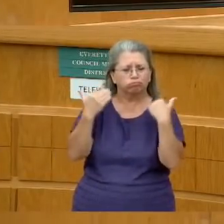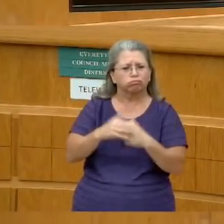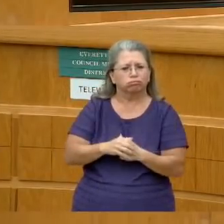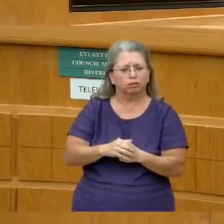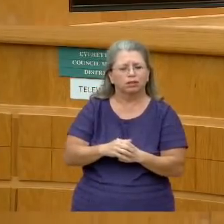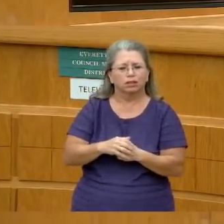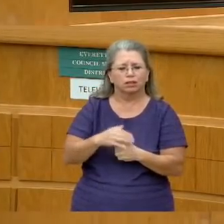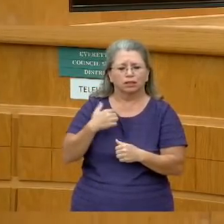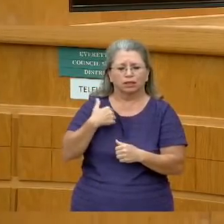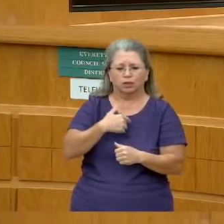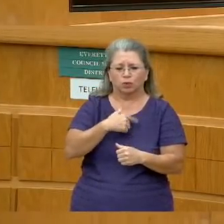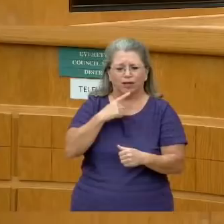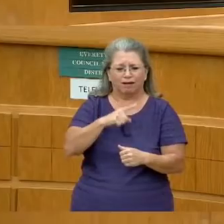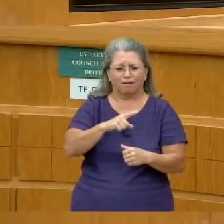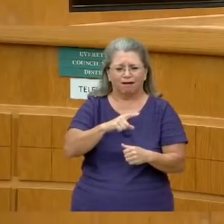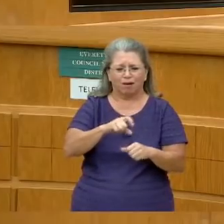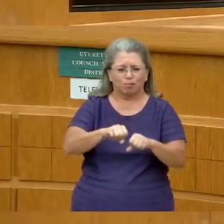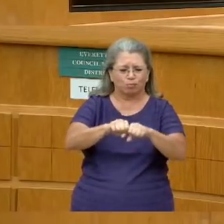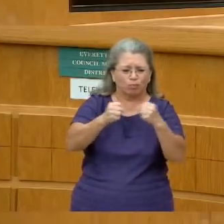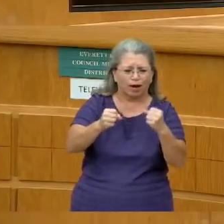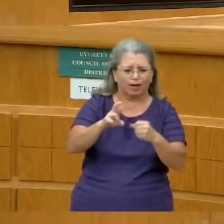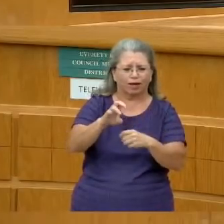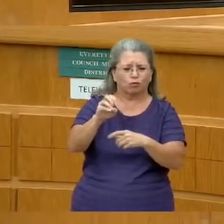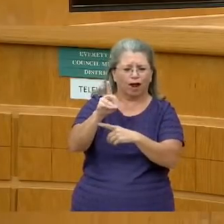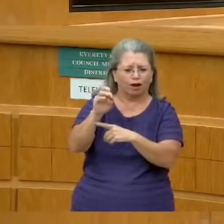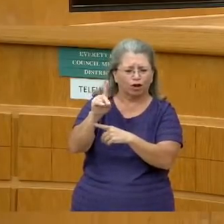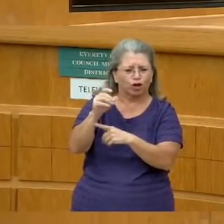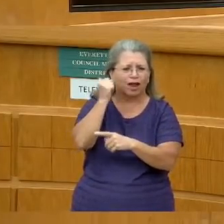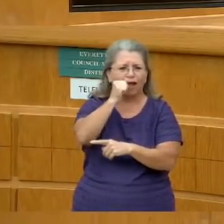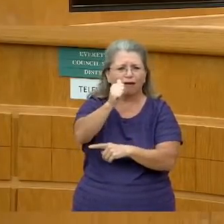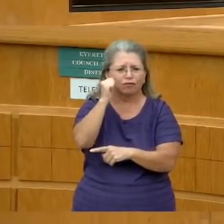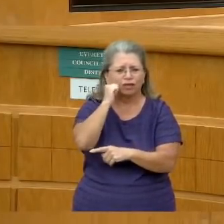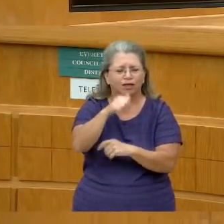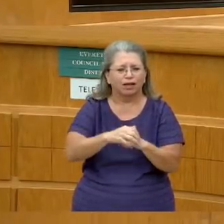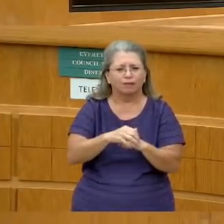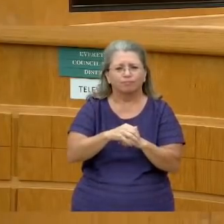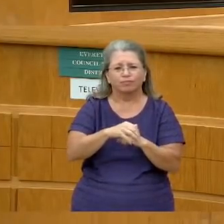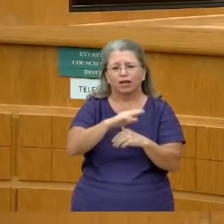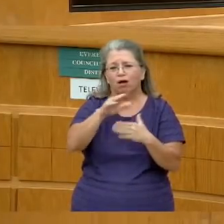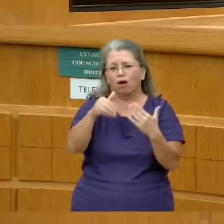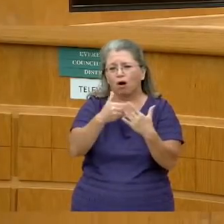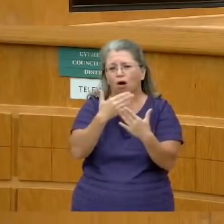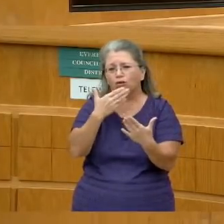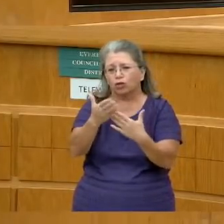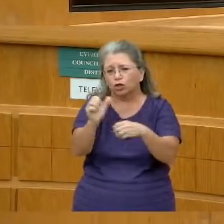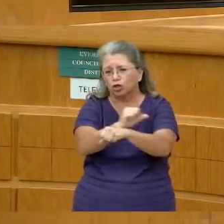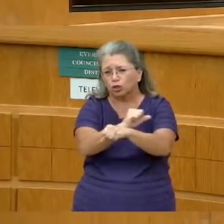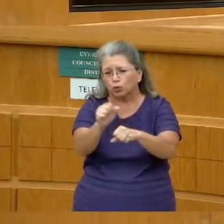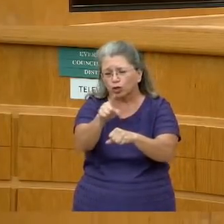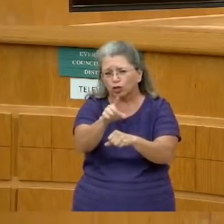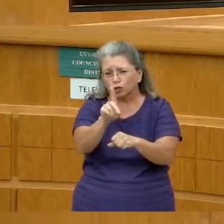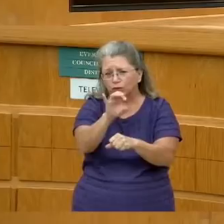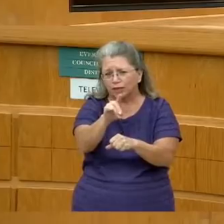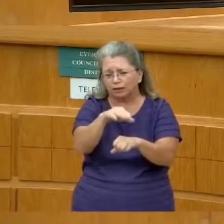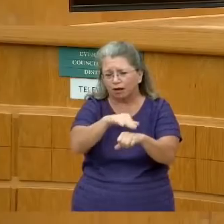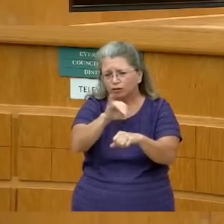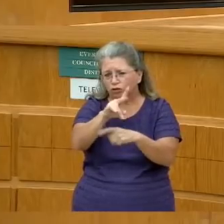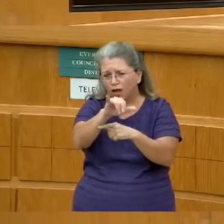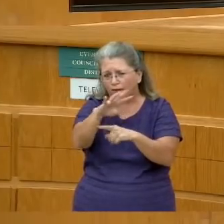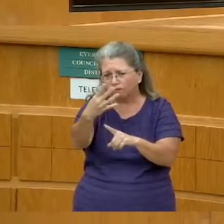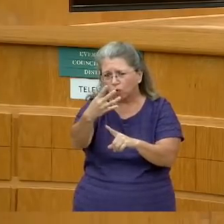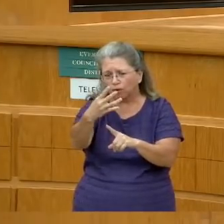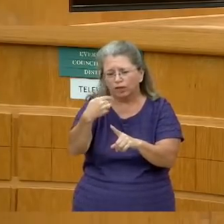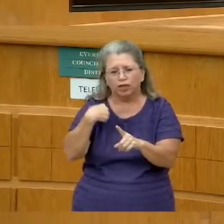We're breaking our own records every day. And all the good work that you did over July 4th, it won't be seen for a